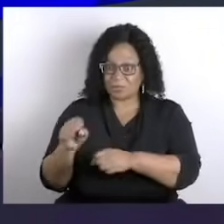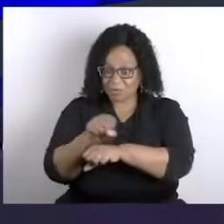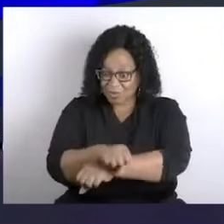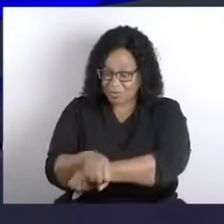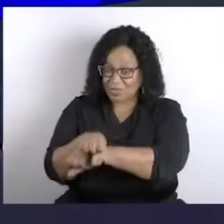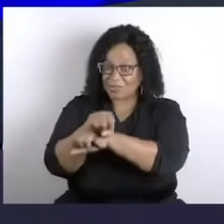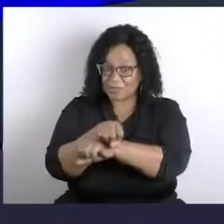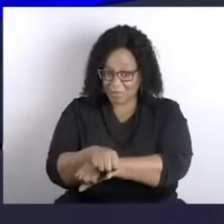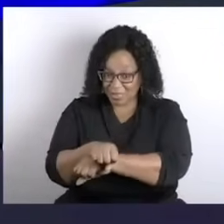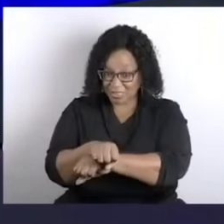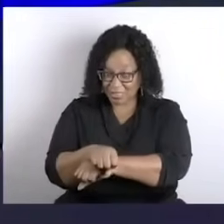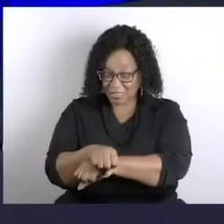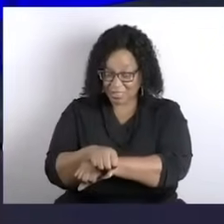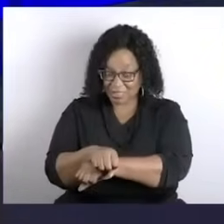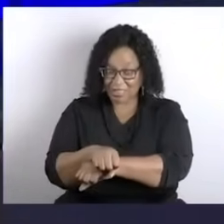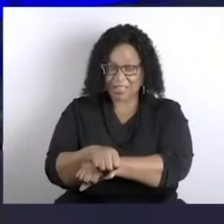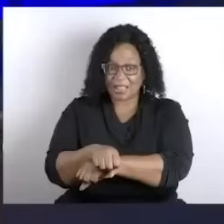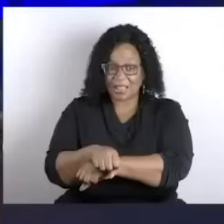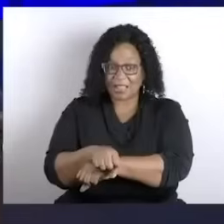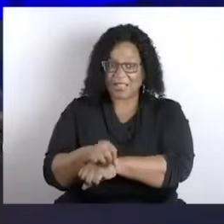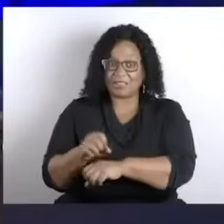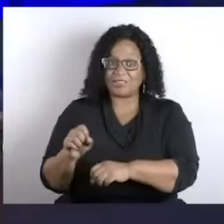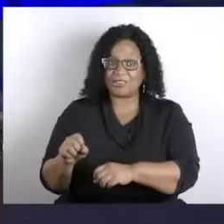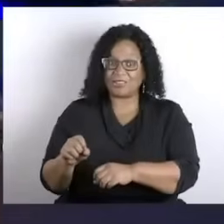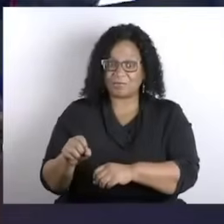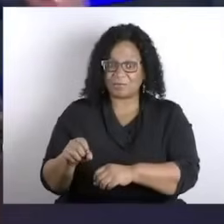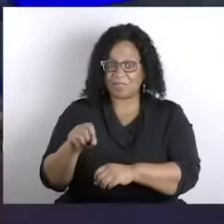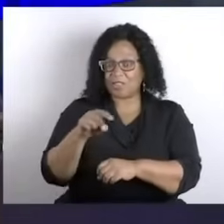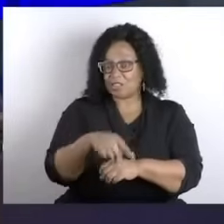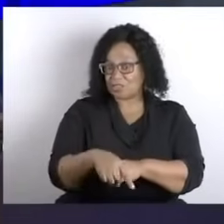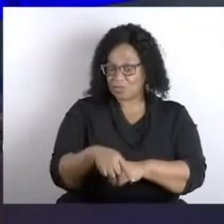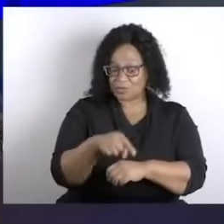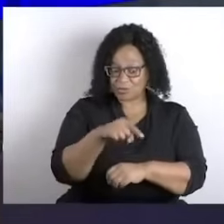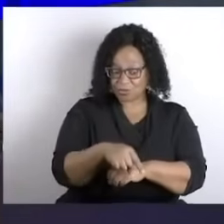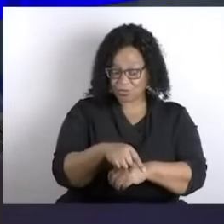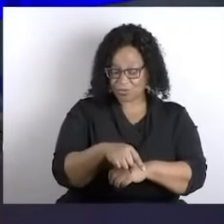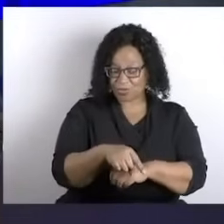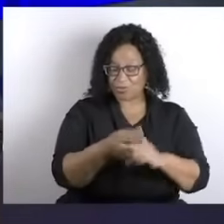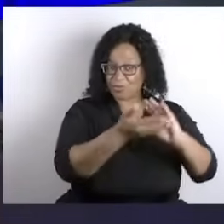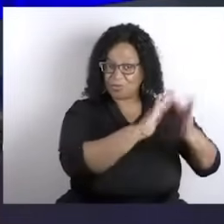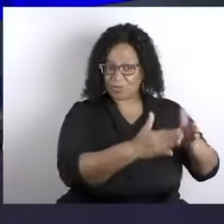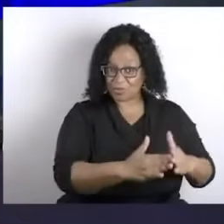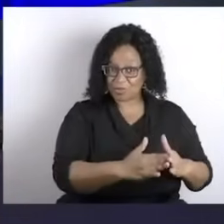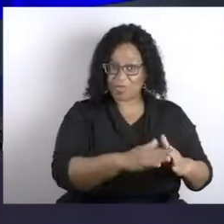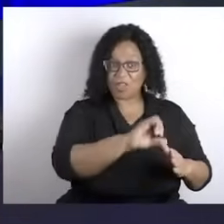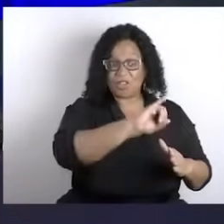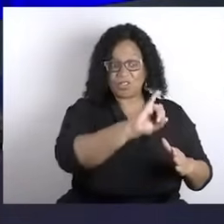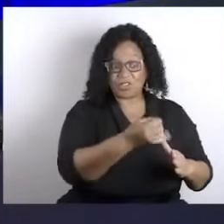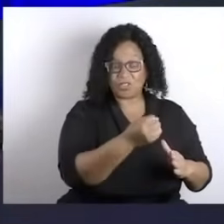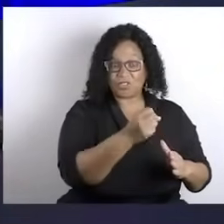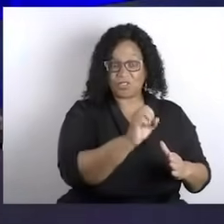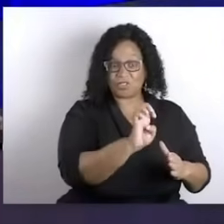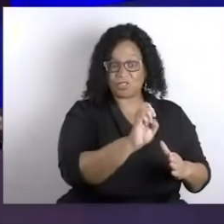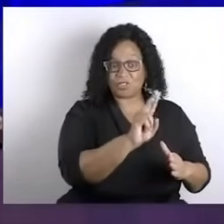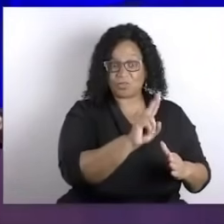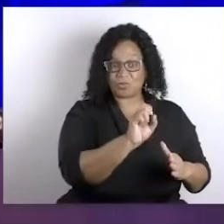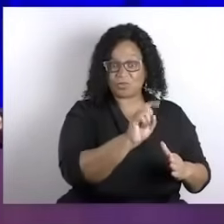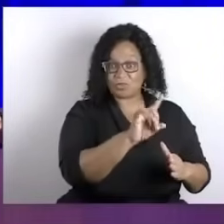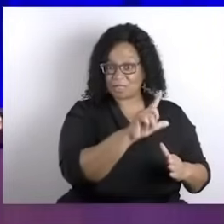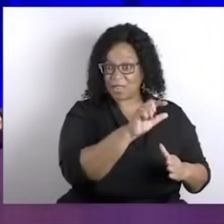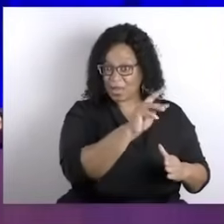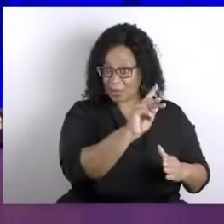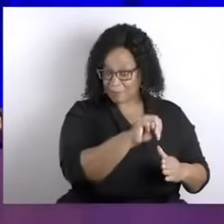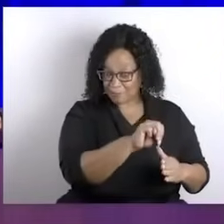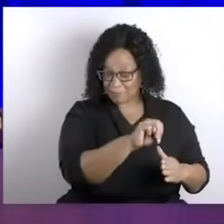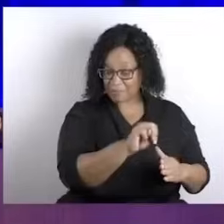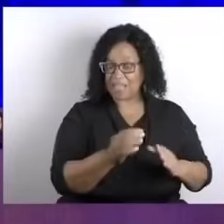captives. I'm going to take you back, listen, to Jerusalem and Judah. God says, here's my promise. He starts it in